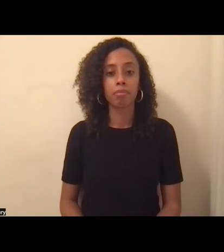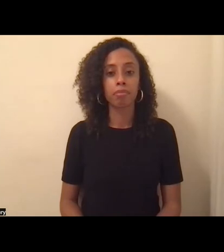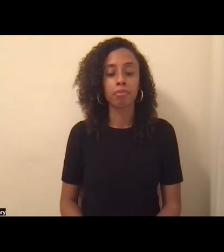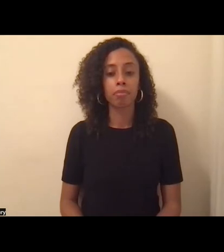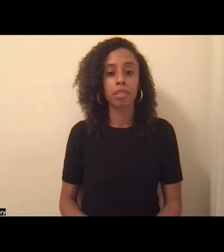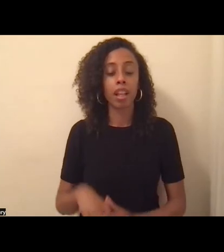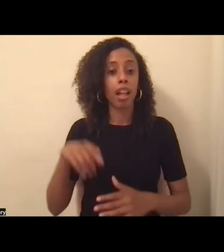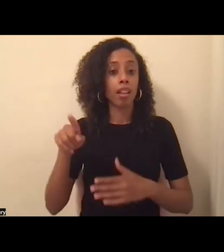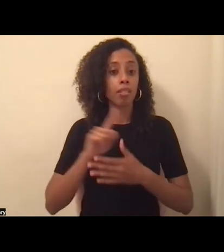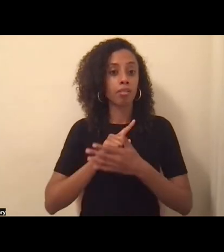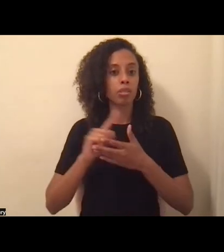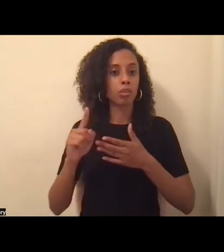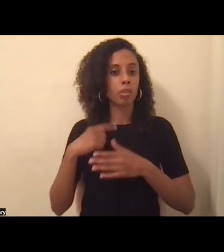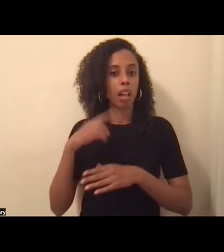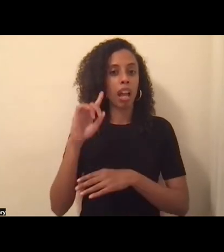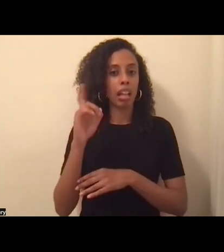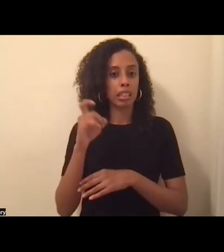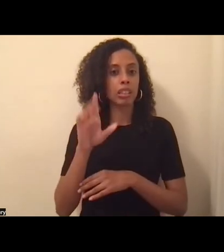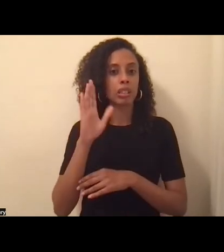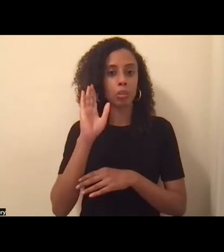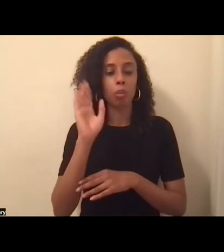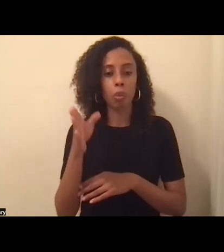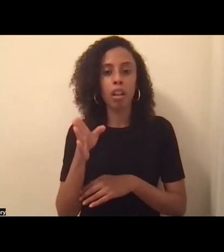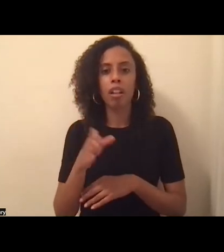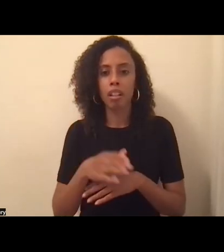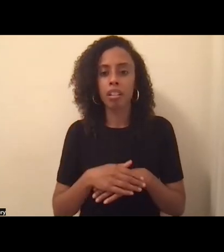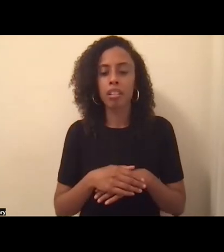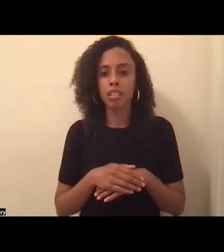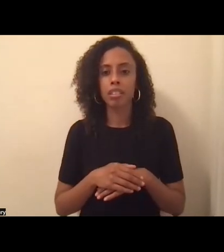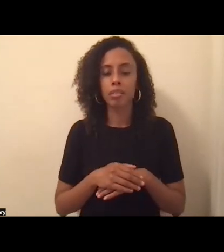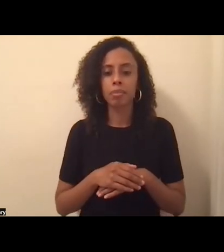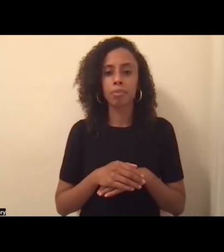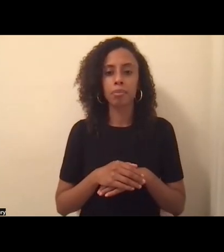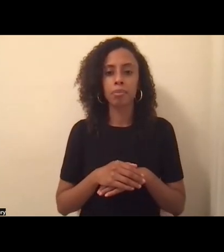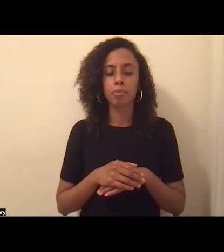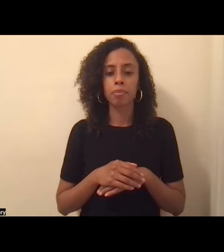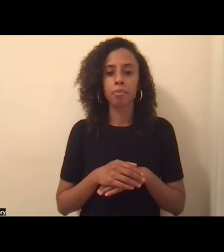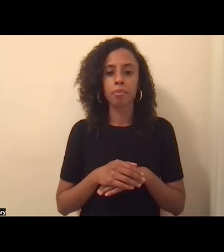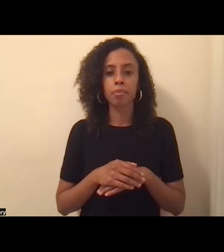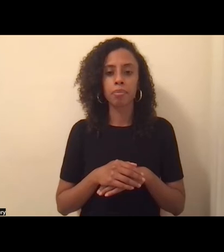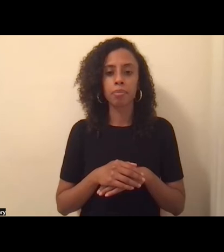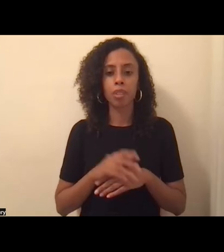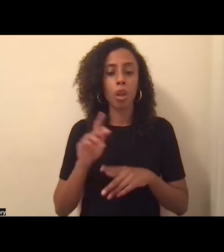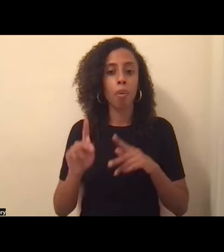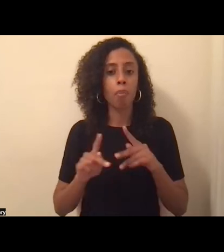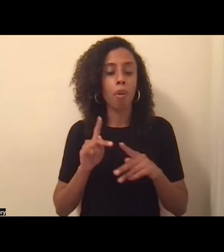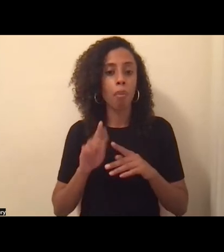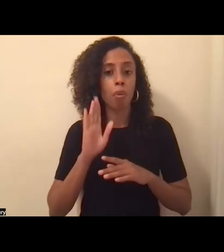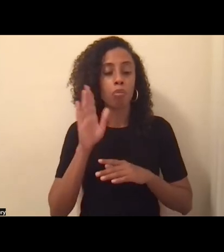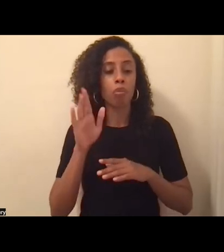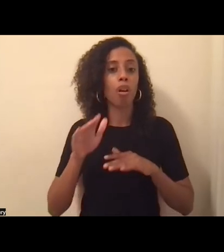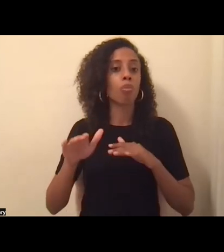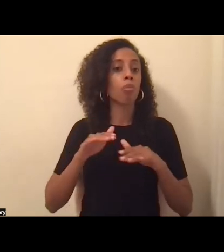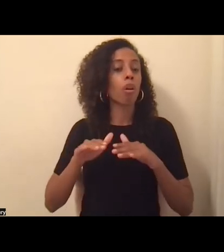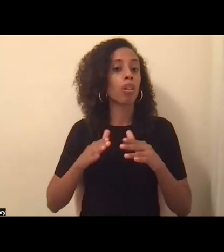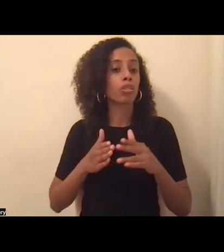This week, I'm going to ask if there are people who are willing to walk us through our land, labor, and